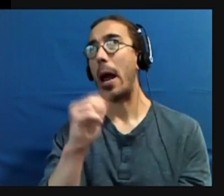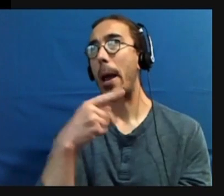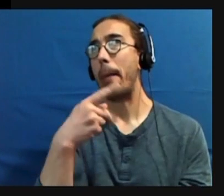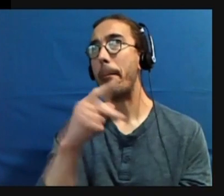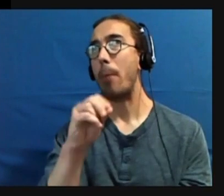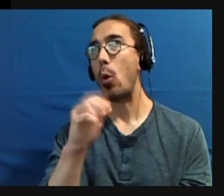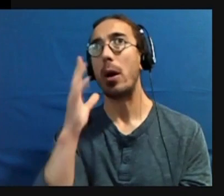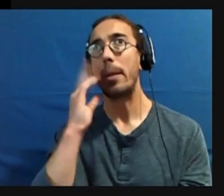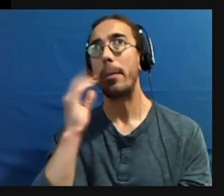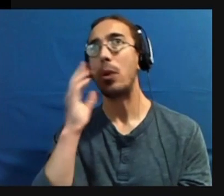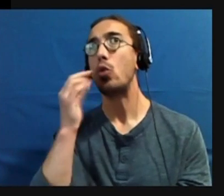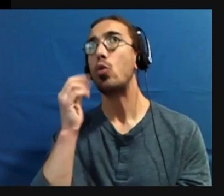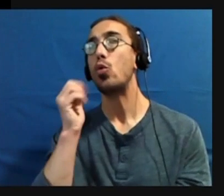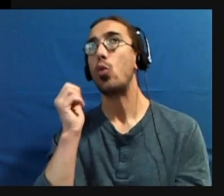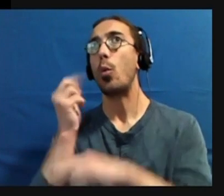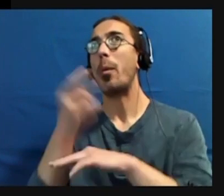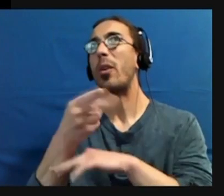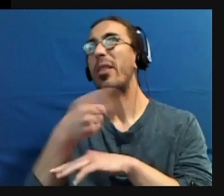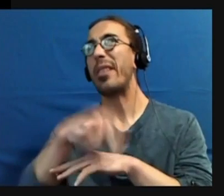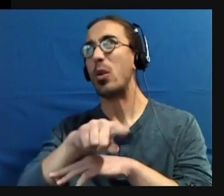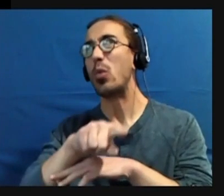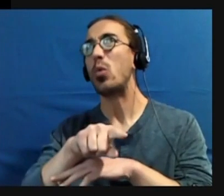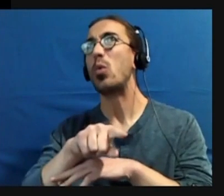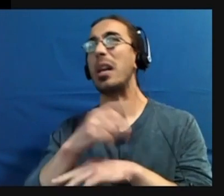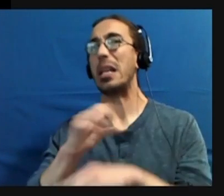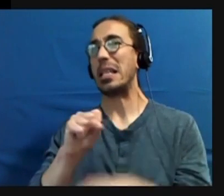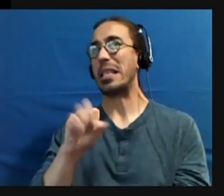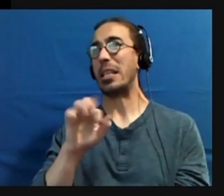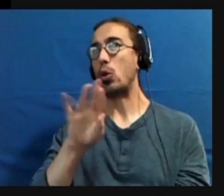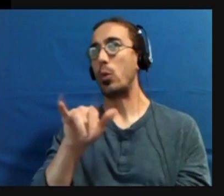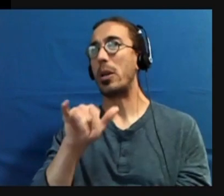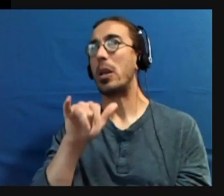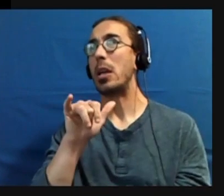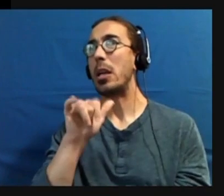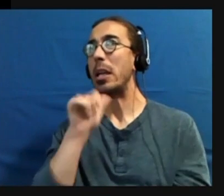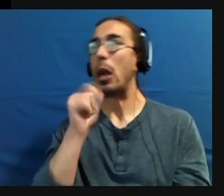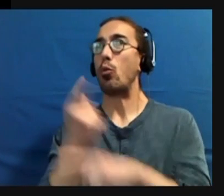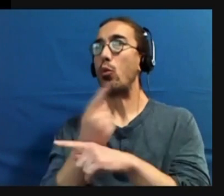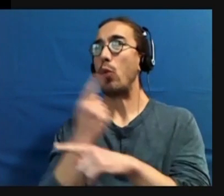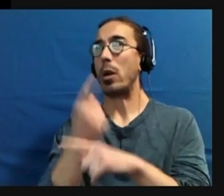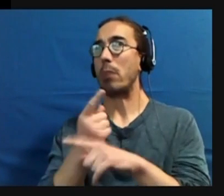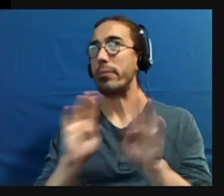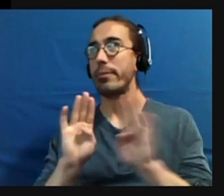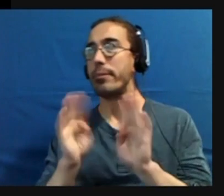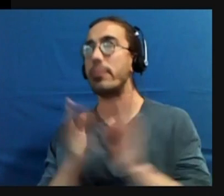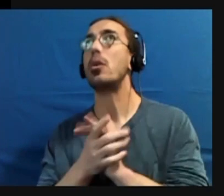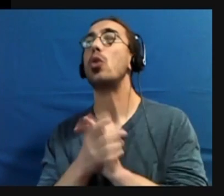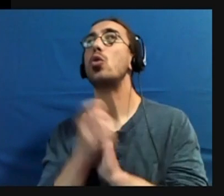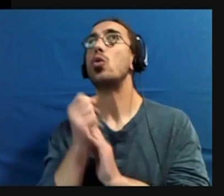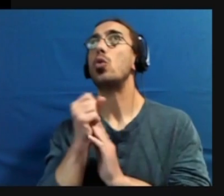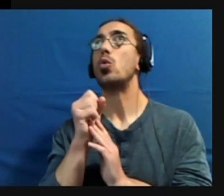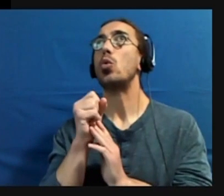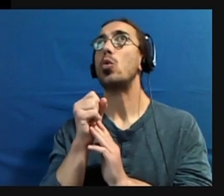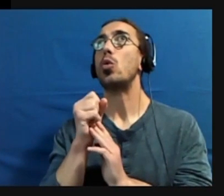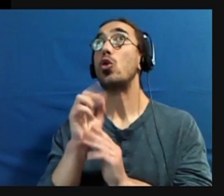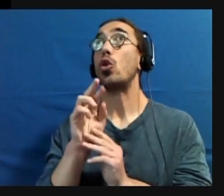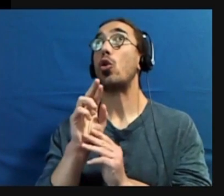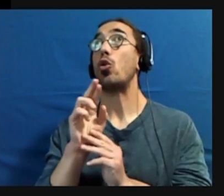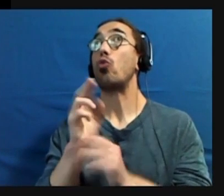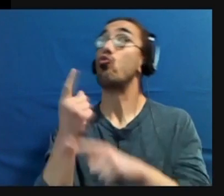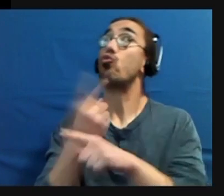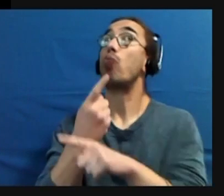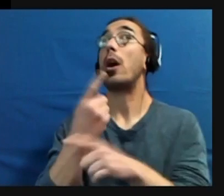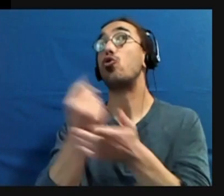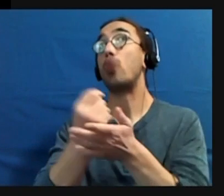to help them overcome those sensory irregularities. That the right treatment, these children